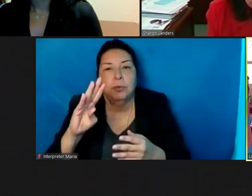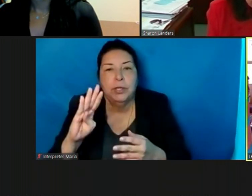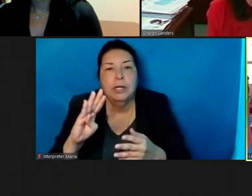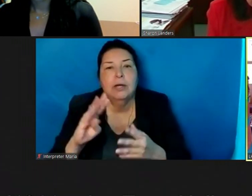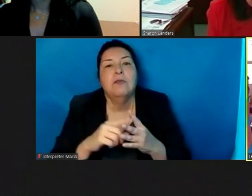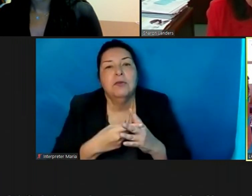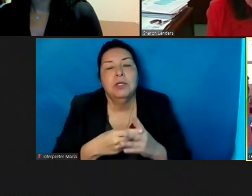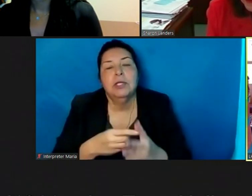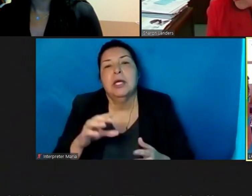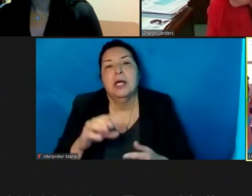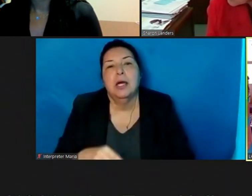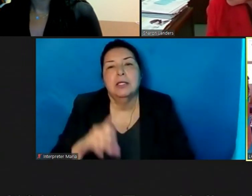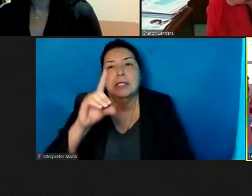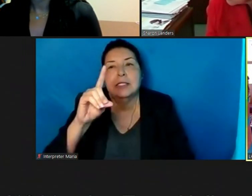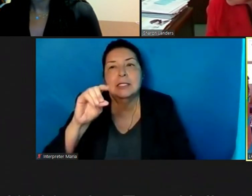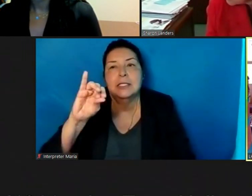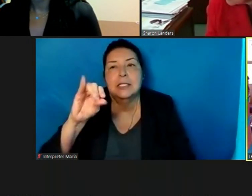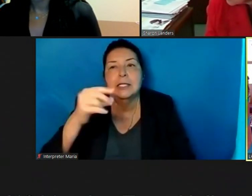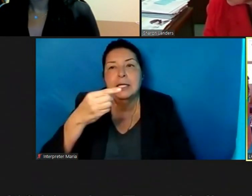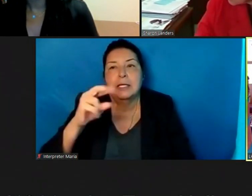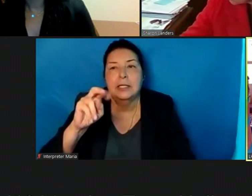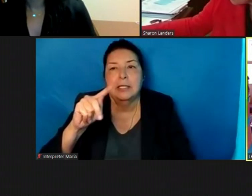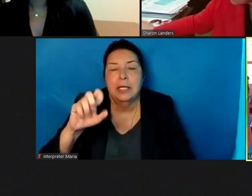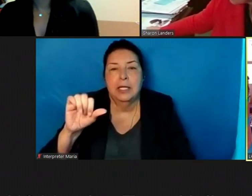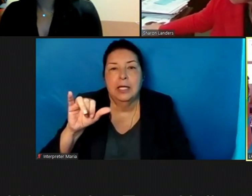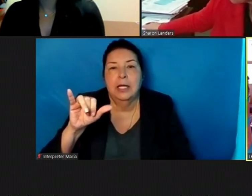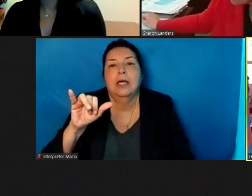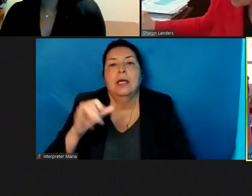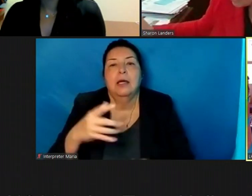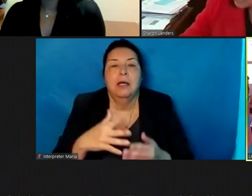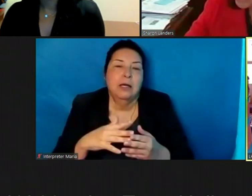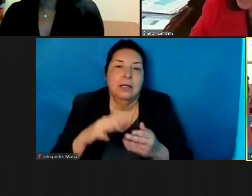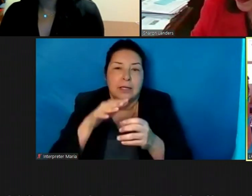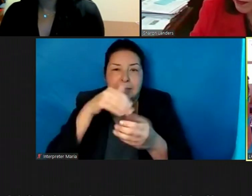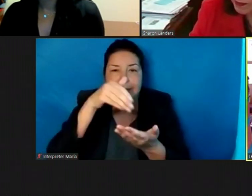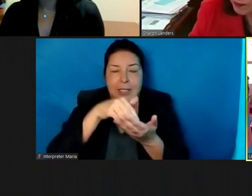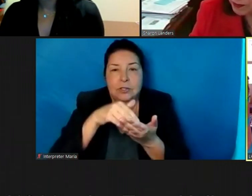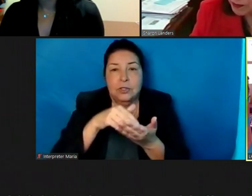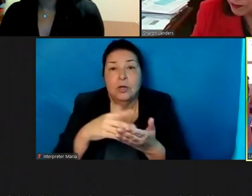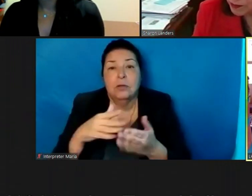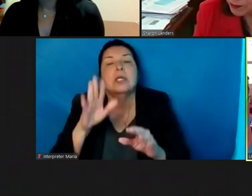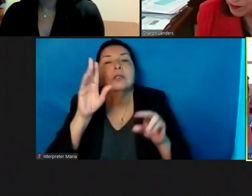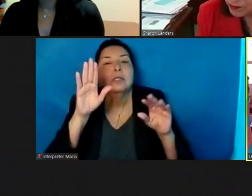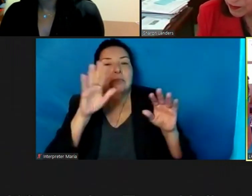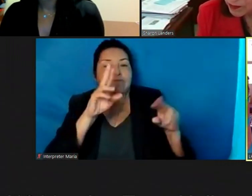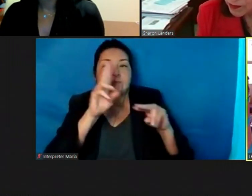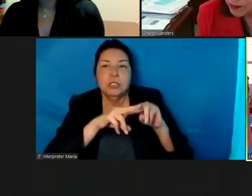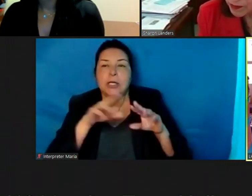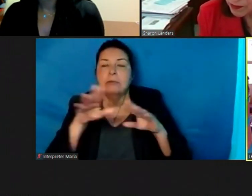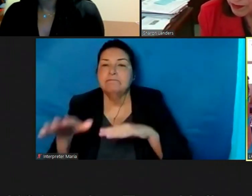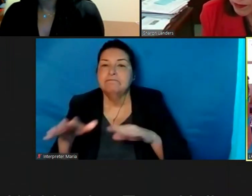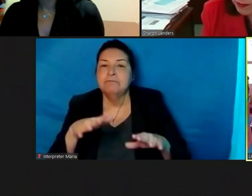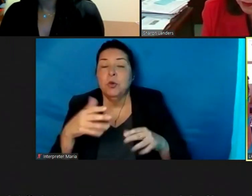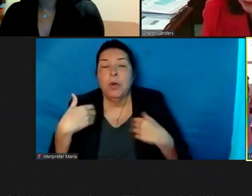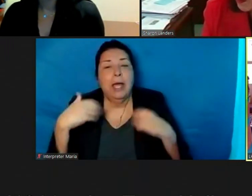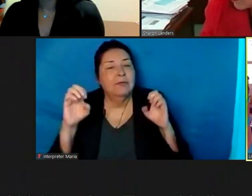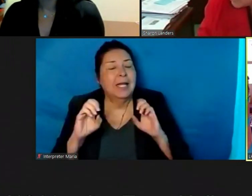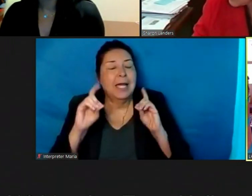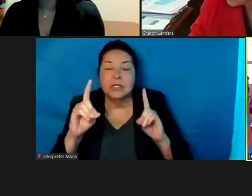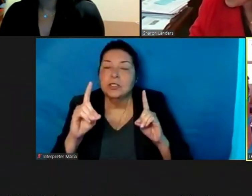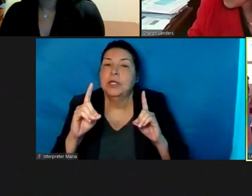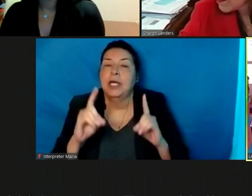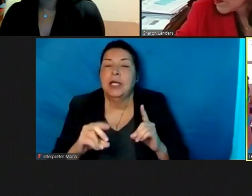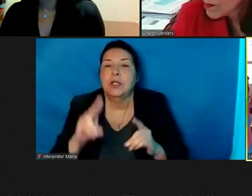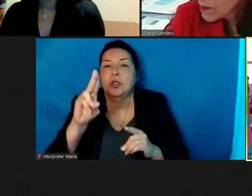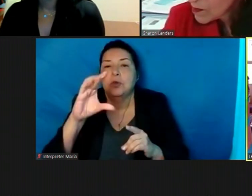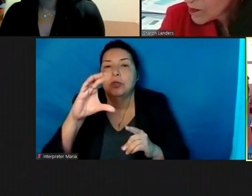sit back and ask the questions that you like. We have a very educated UCLA doctor here, and